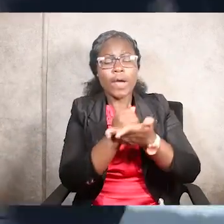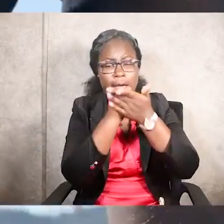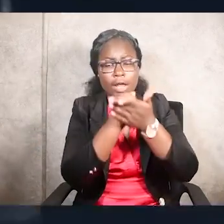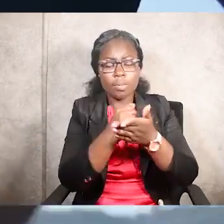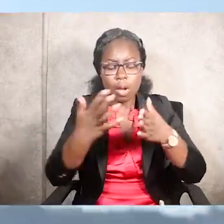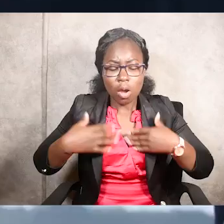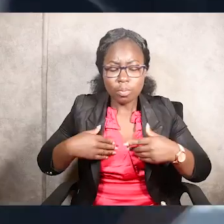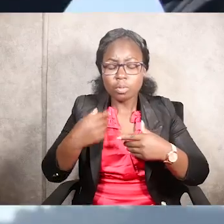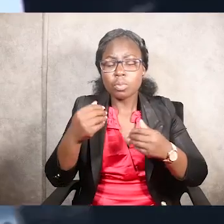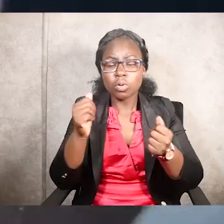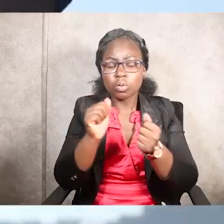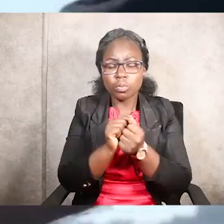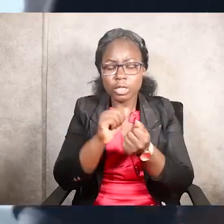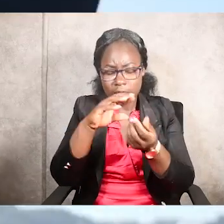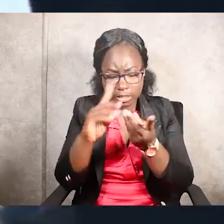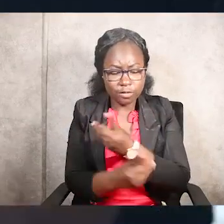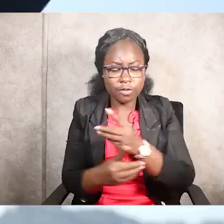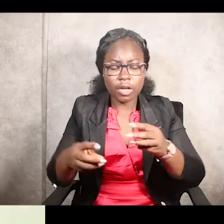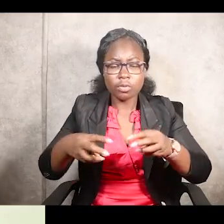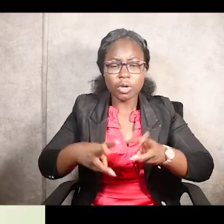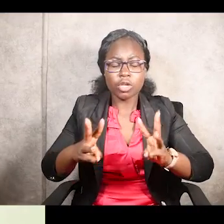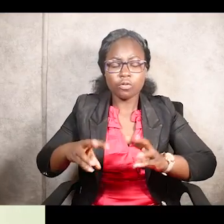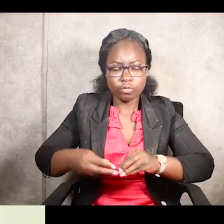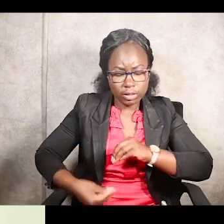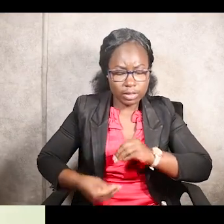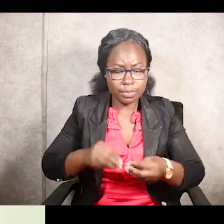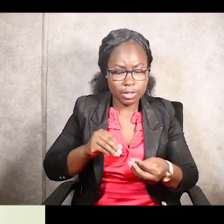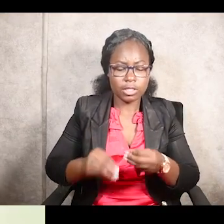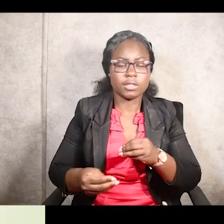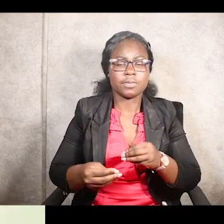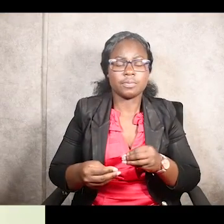of physical disabilities.